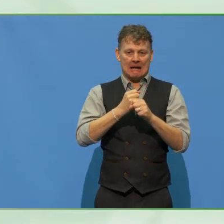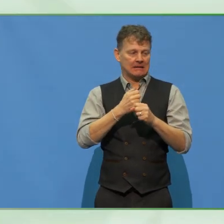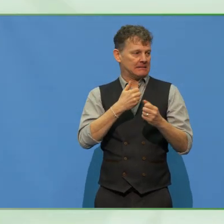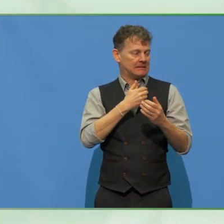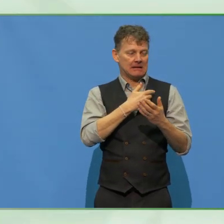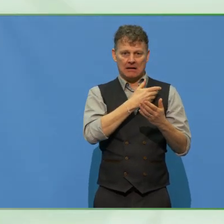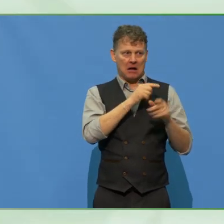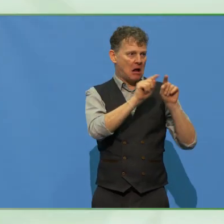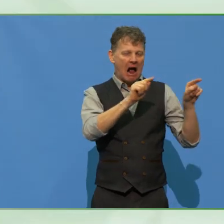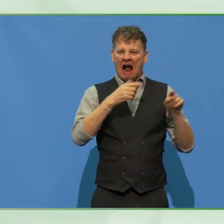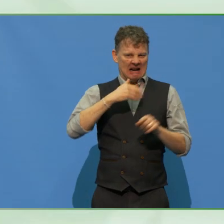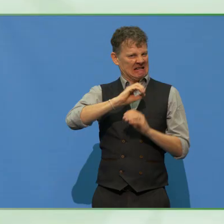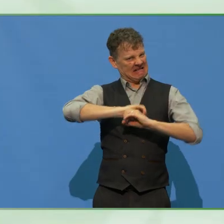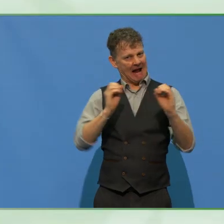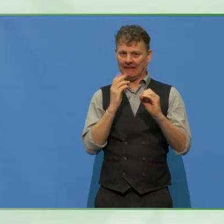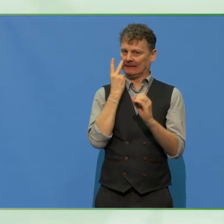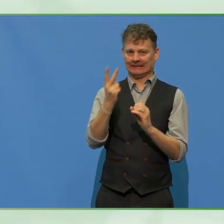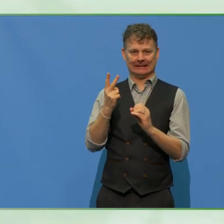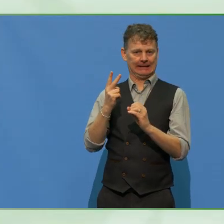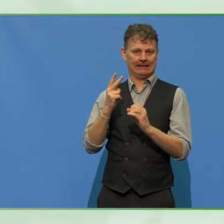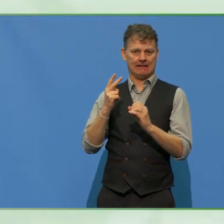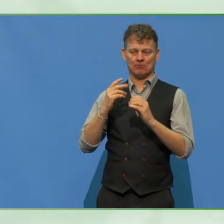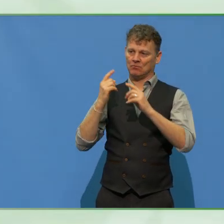seen a tech era move as fast as this one.